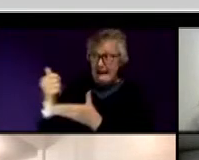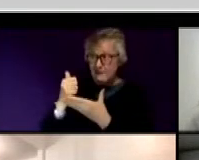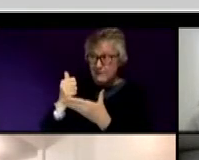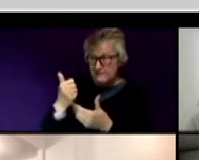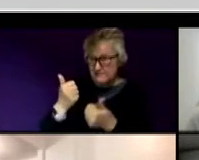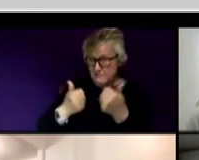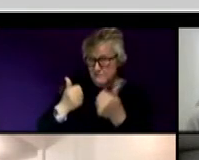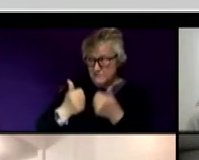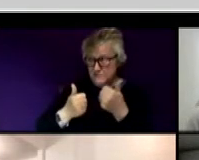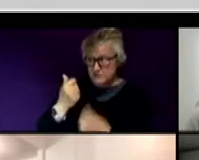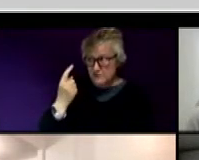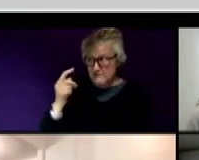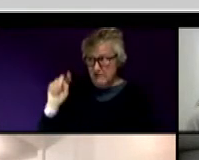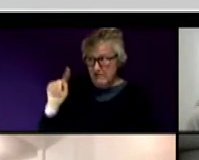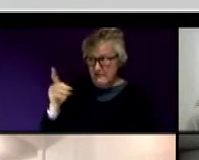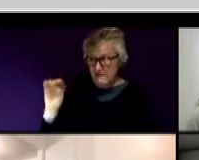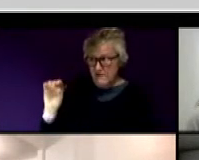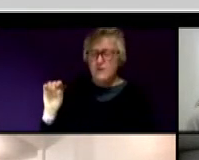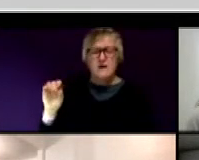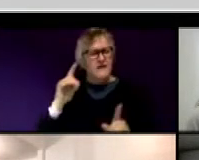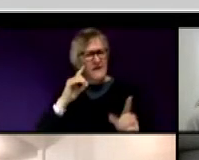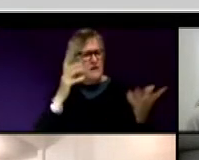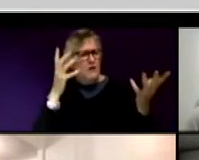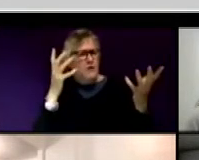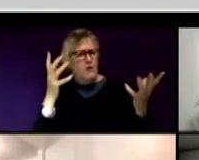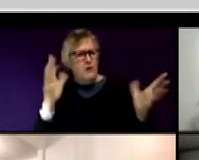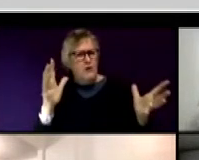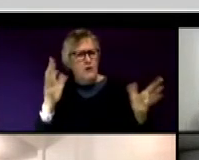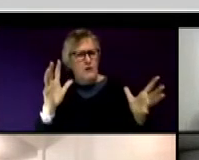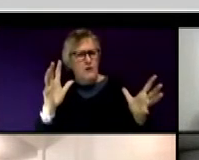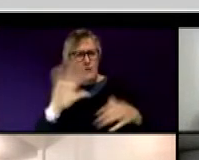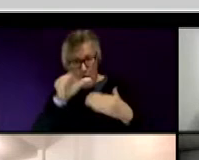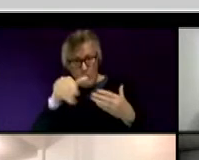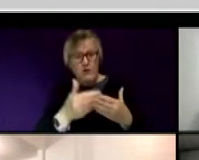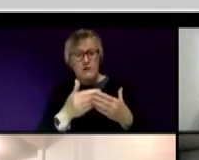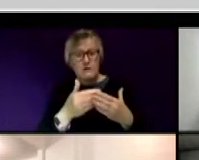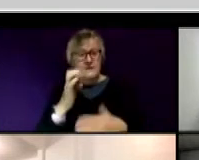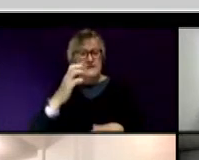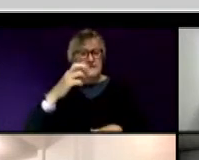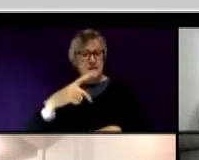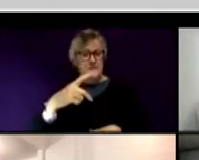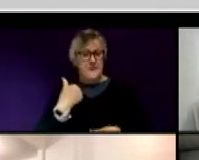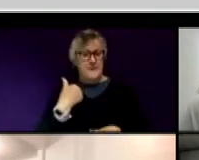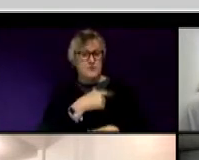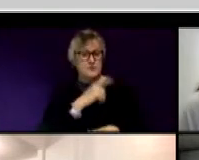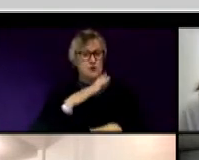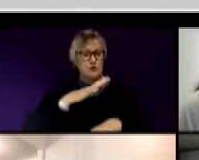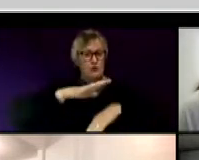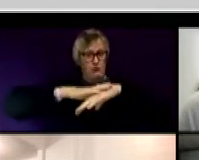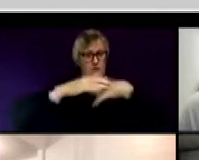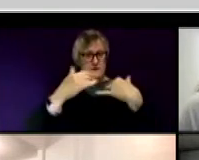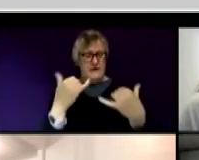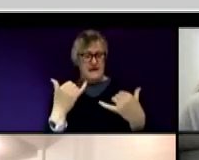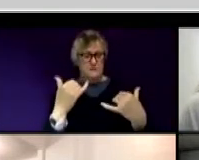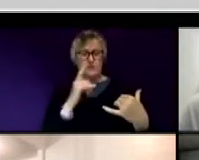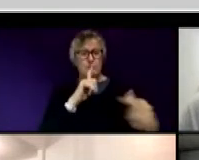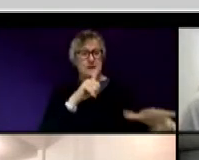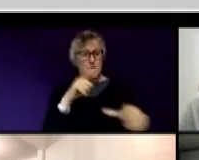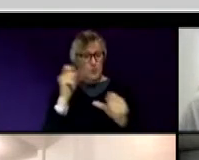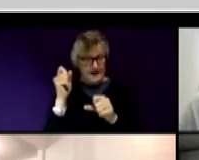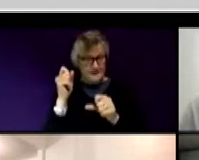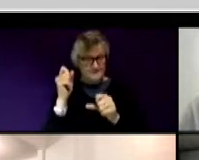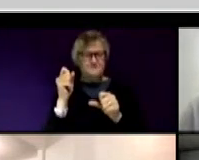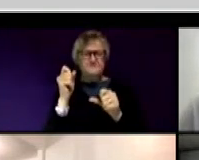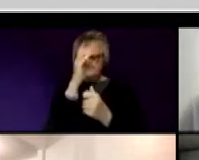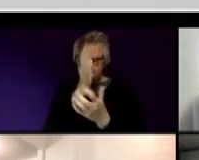have all of the PCCEP members on right now. So really quick, I'm going to share my screen and we're just going to go over the agenda briefly just so